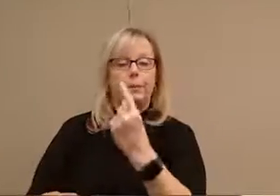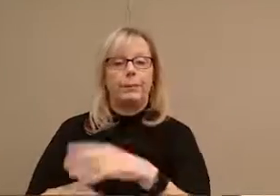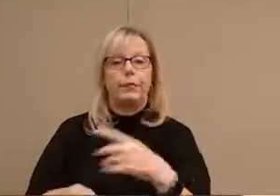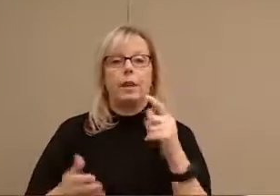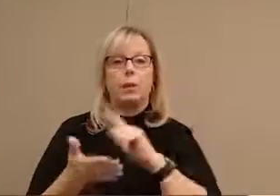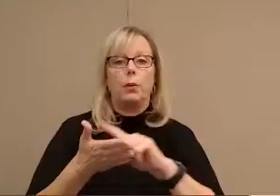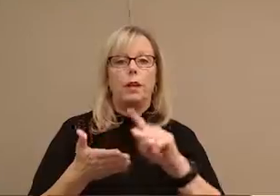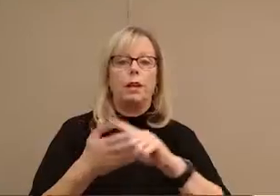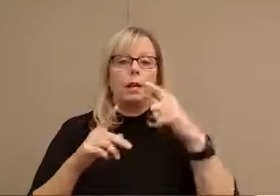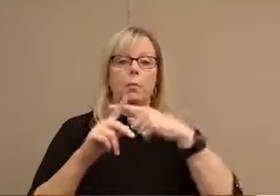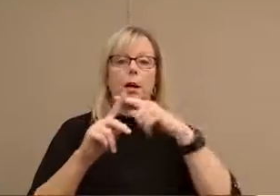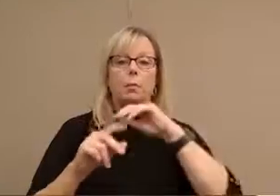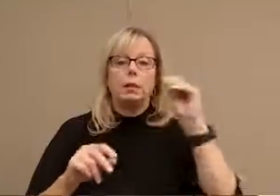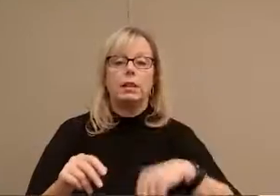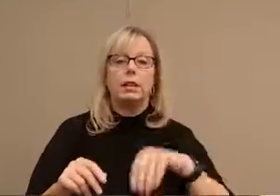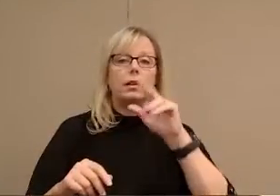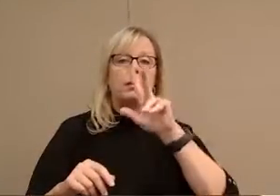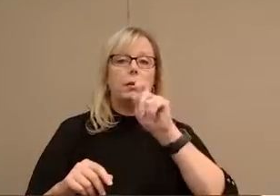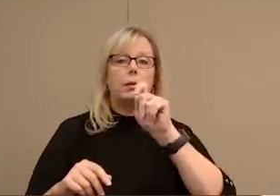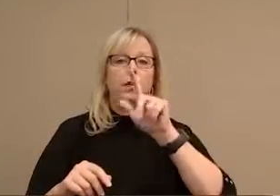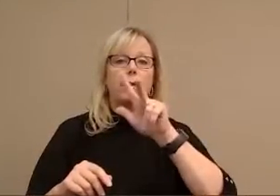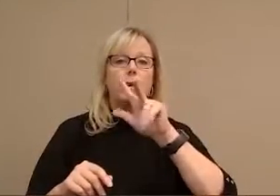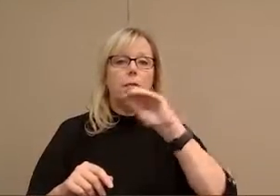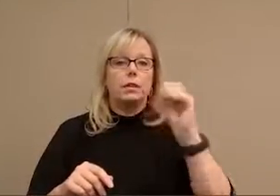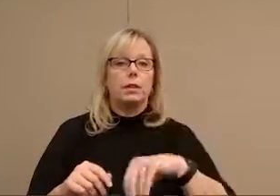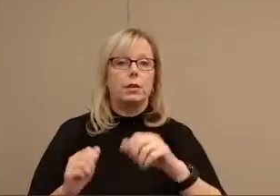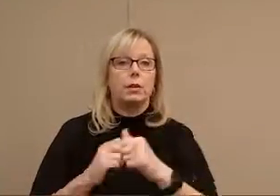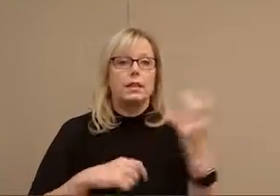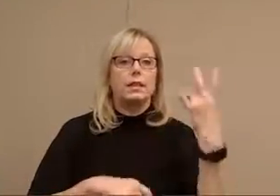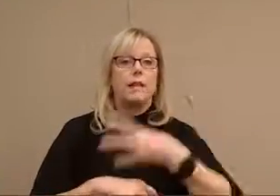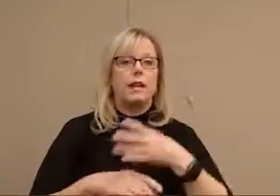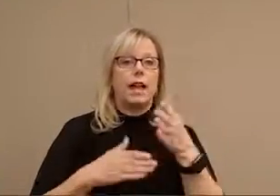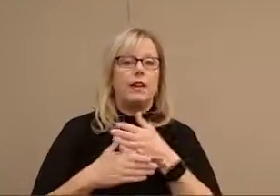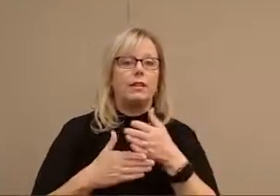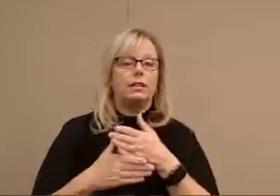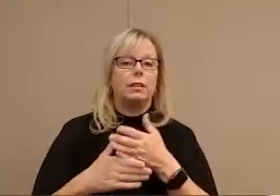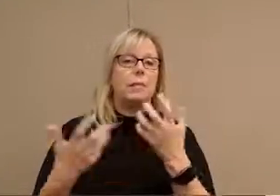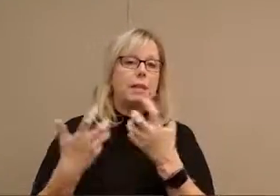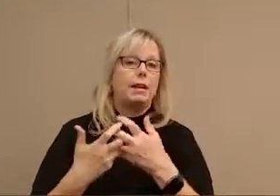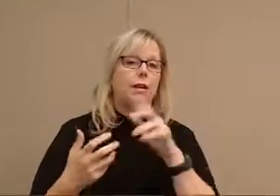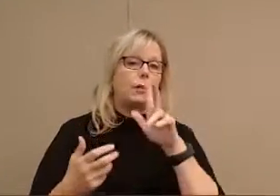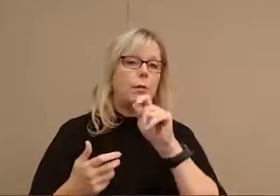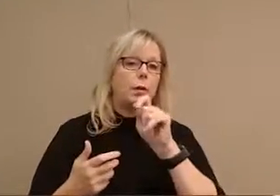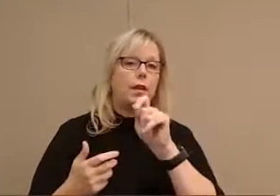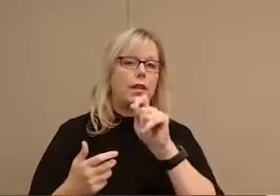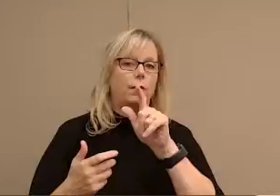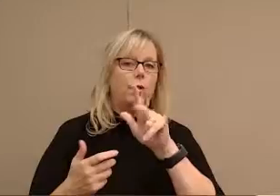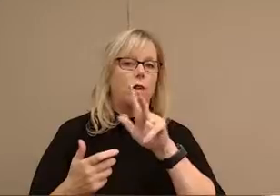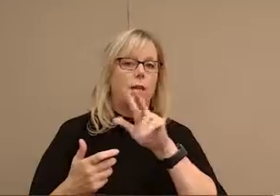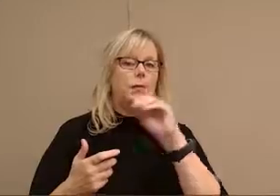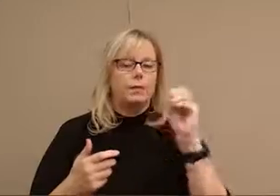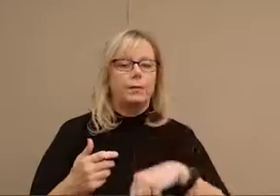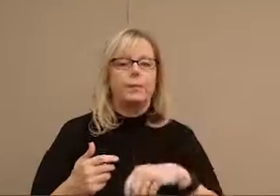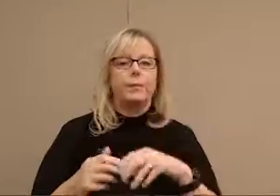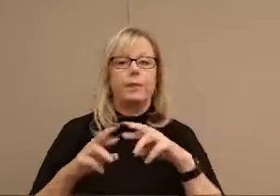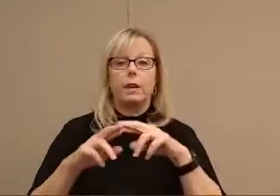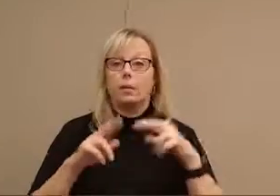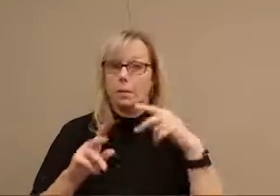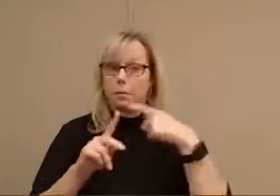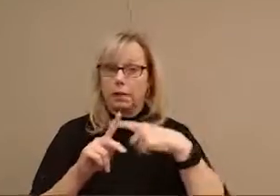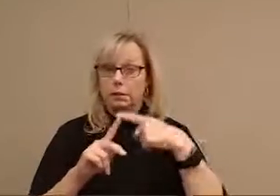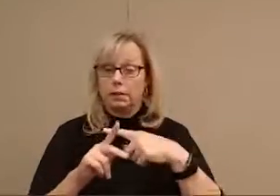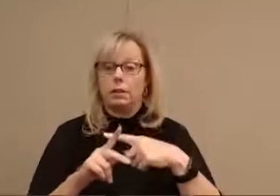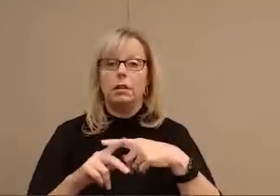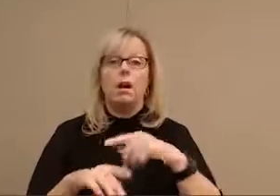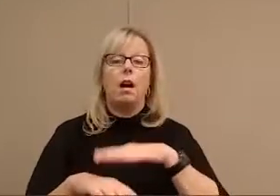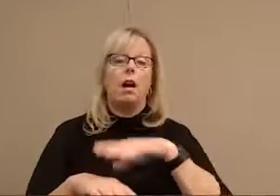weekly county positivity rate is at 3.3%, with the 7-day rolling average match at 3.3%. The regional positivity as